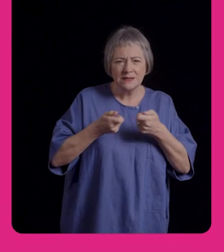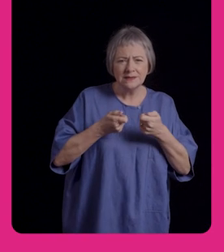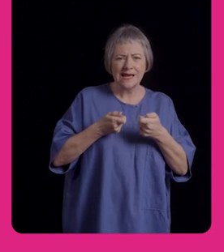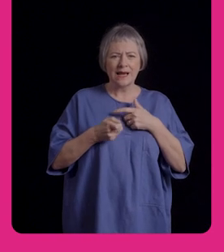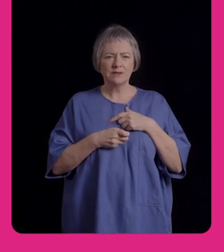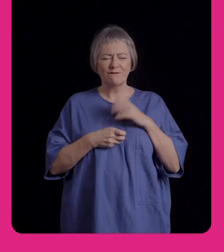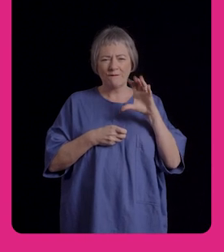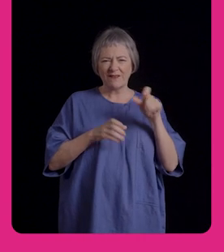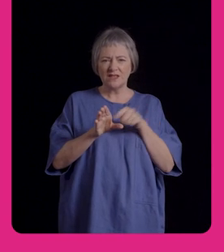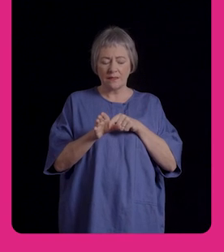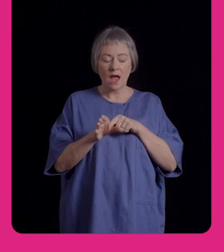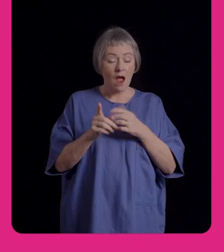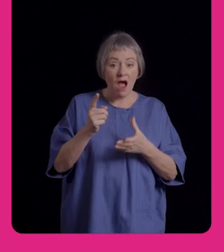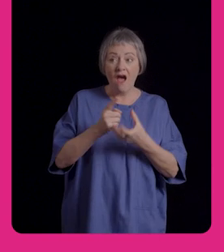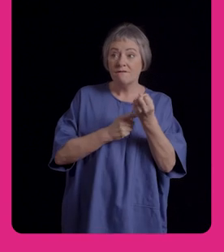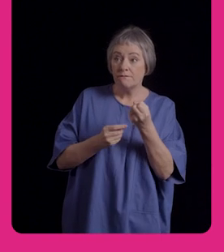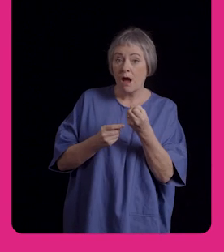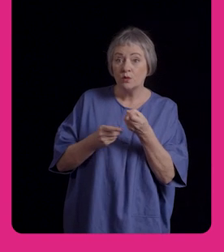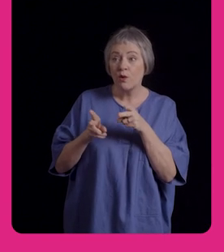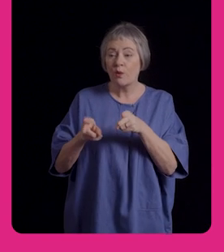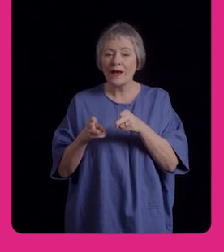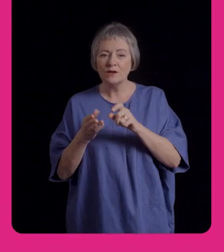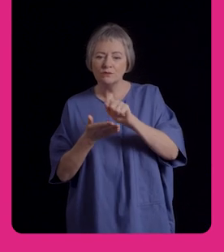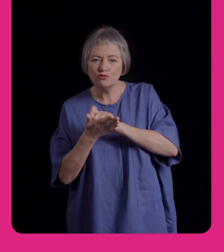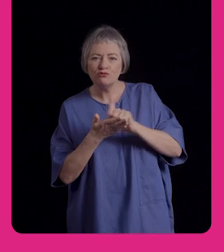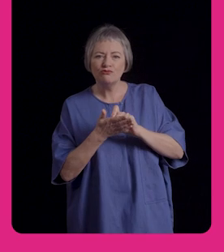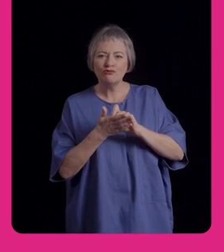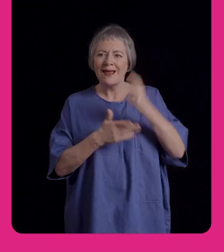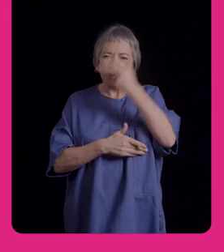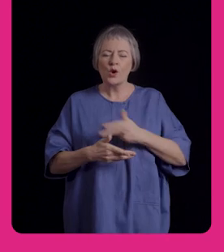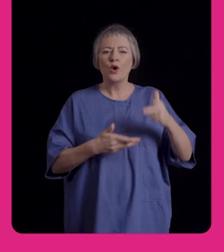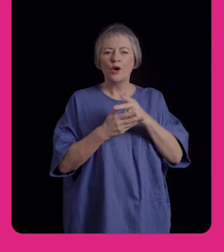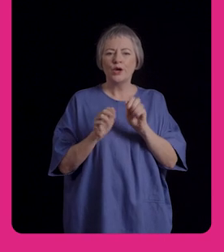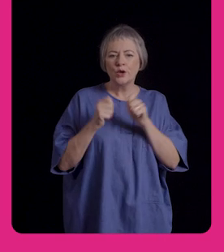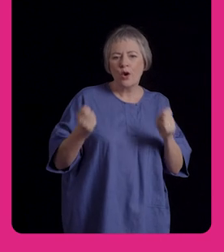years. And then somehow found a way to write comics instead, which is fun.